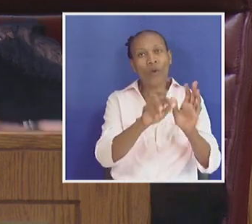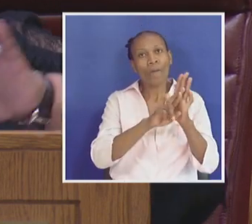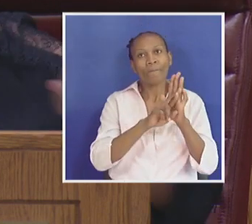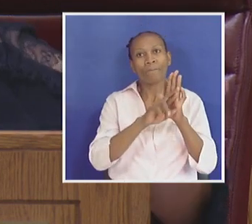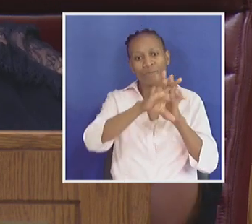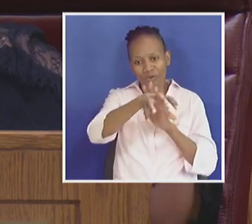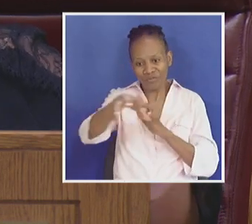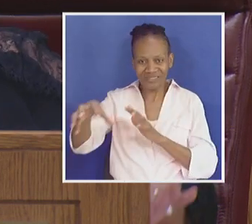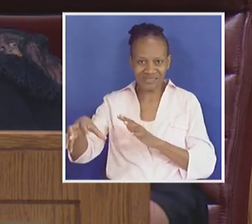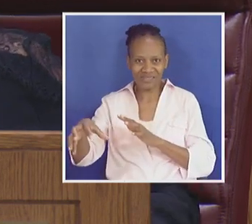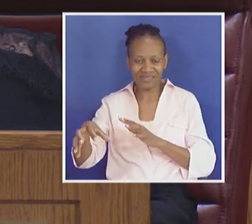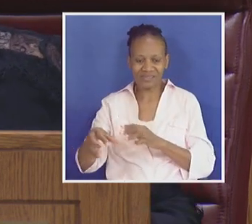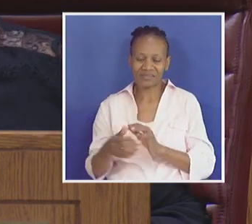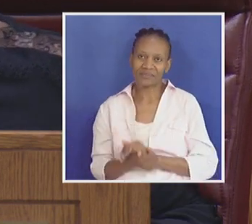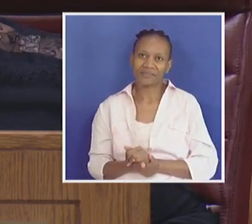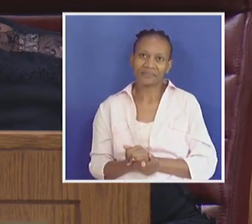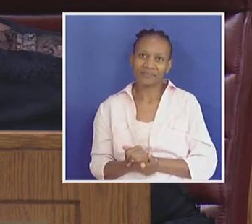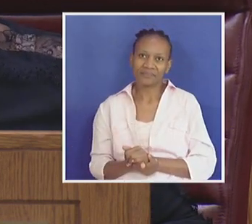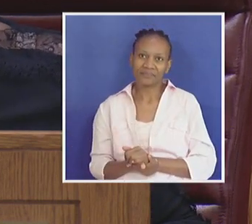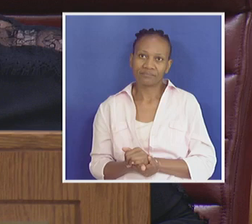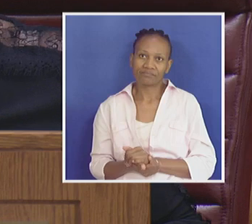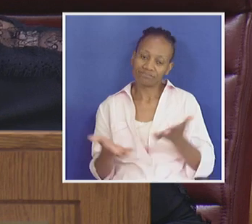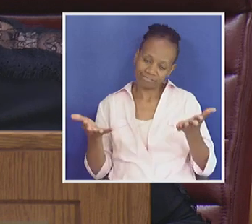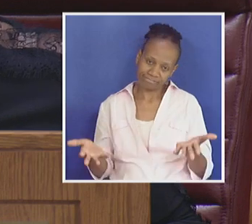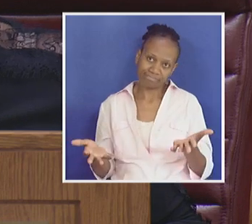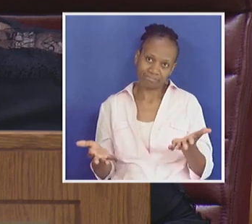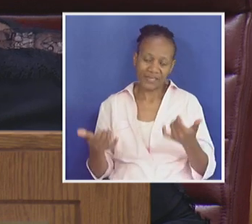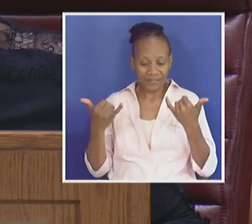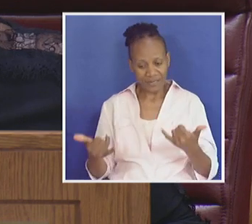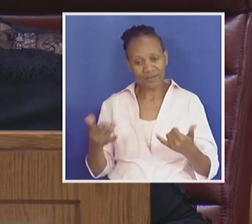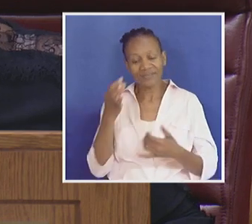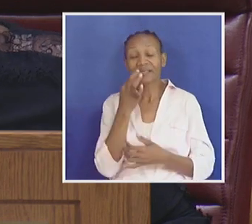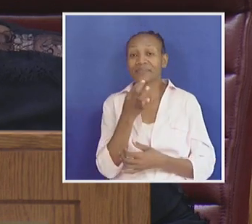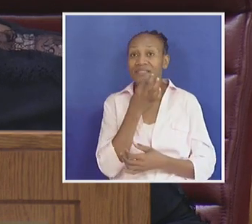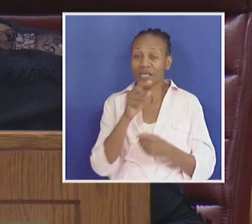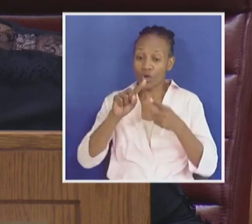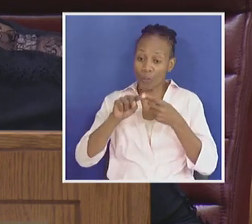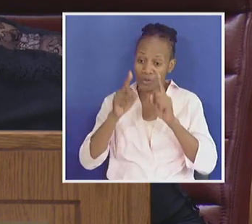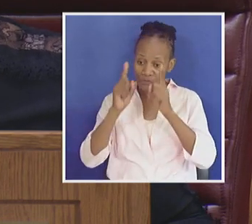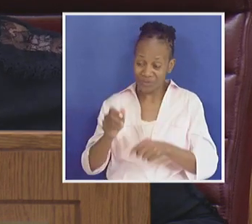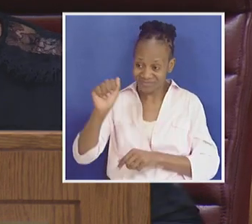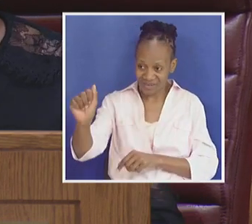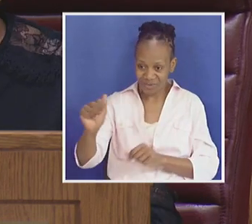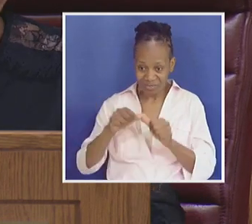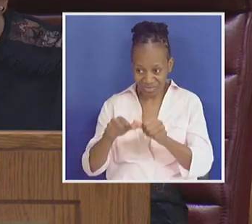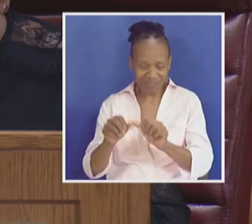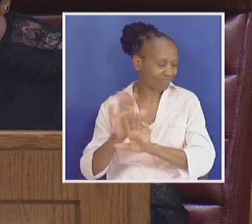differences there in your delegations. And in that regard, I must say that your point of order cannot be sustained.